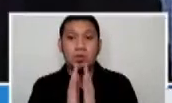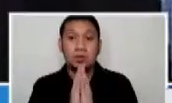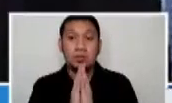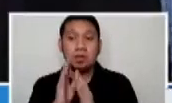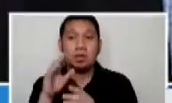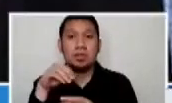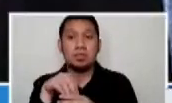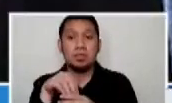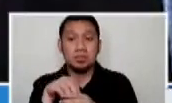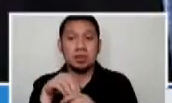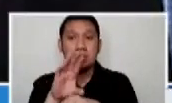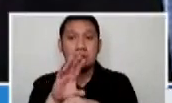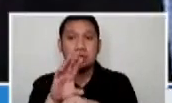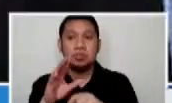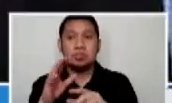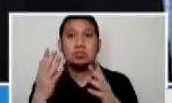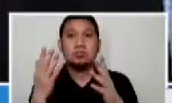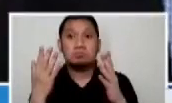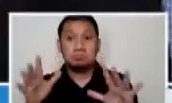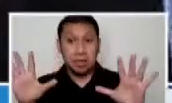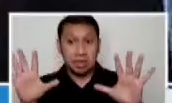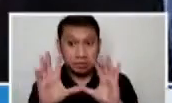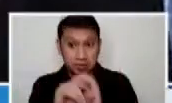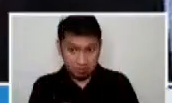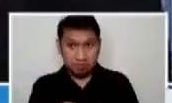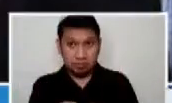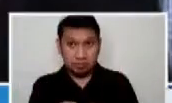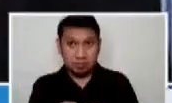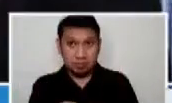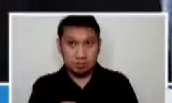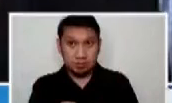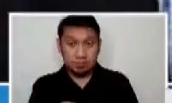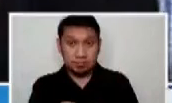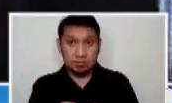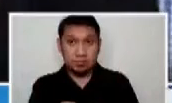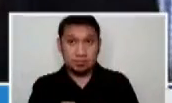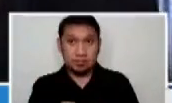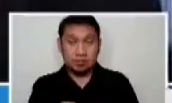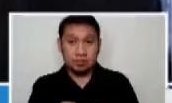pilgrimage o hindi na? At paano daw po ang mga nakabayad na?